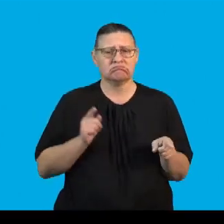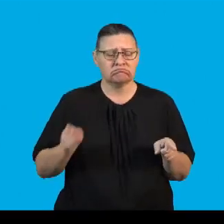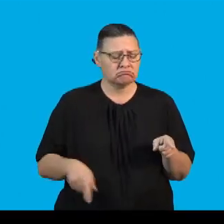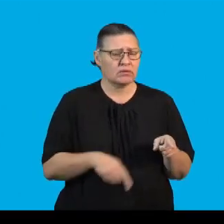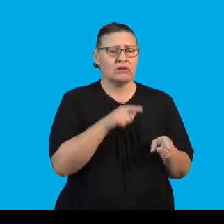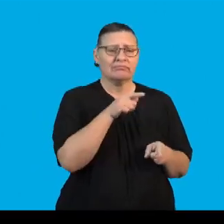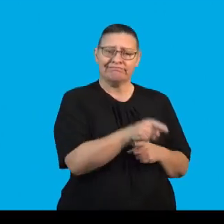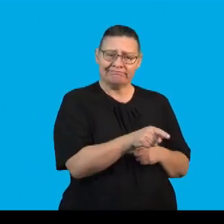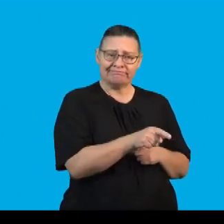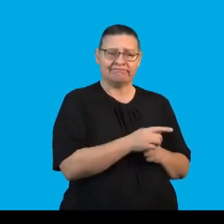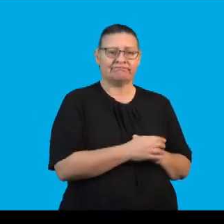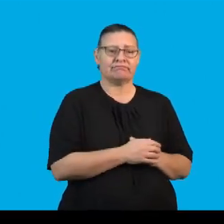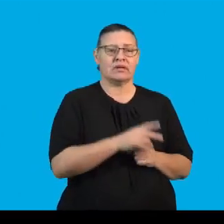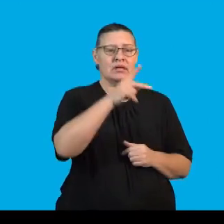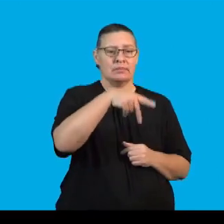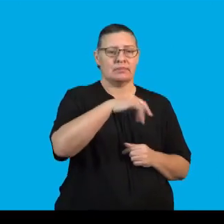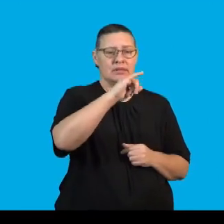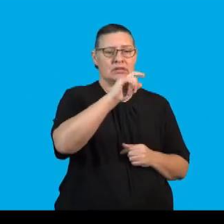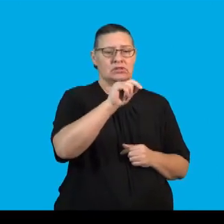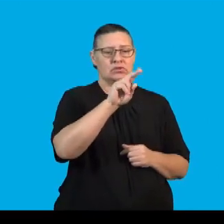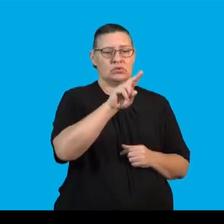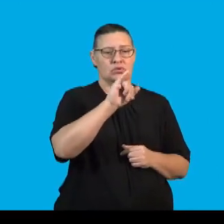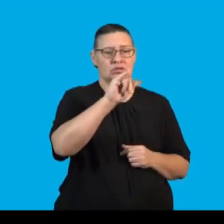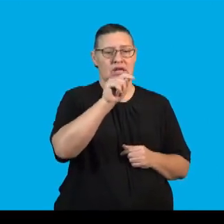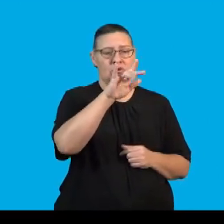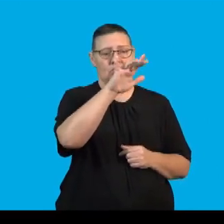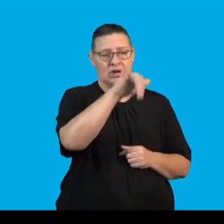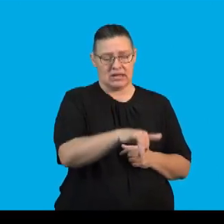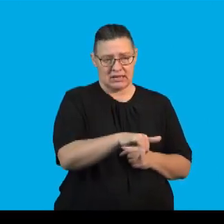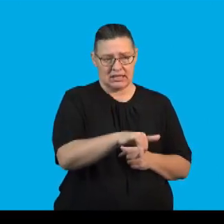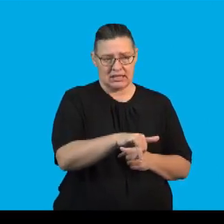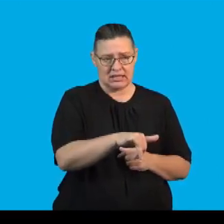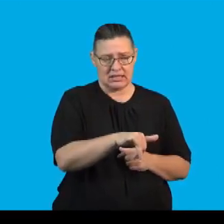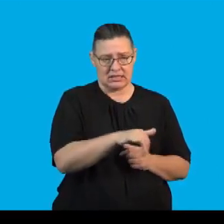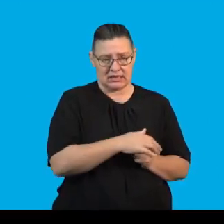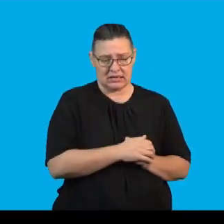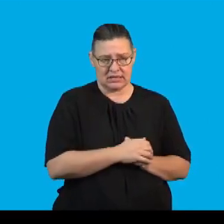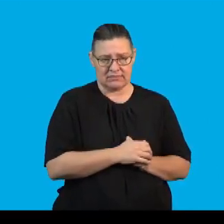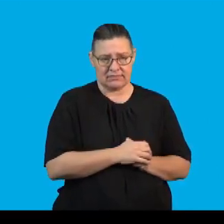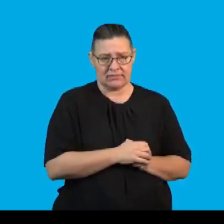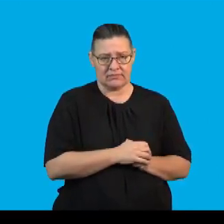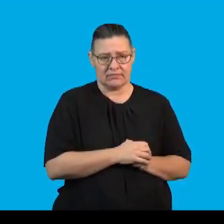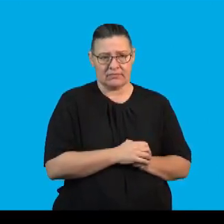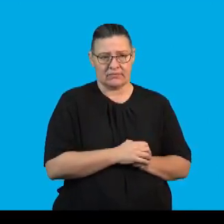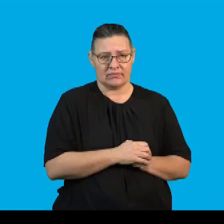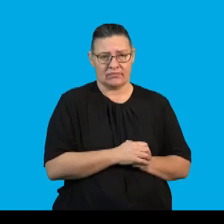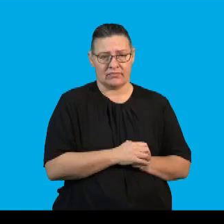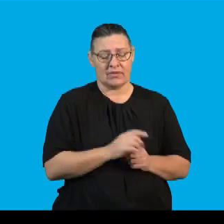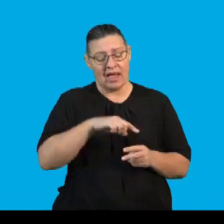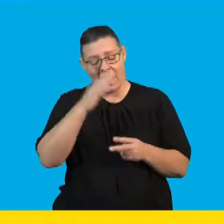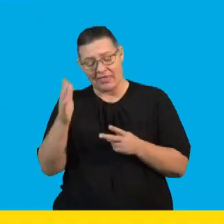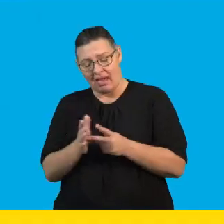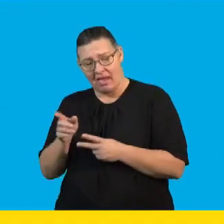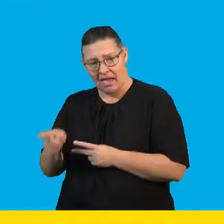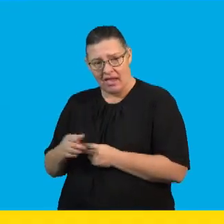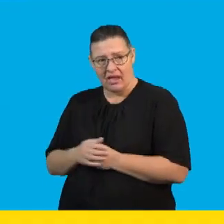These hormones, one set is produced by the pituitary gland,